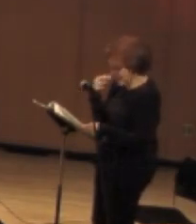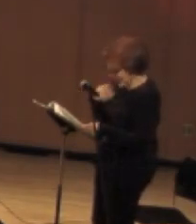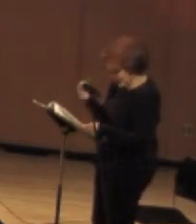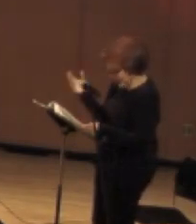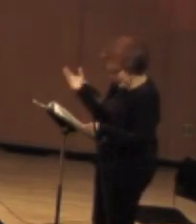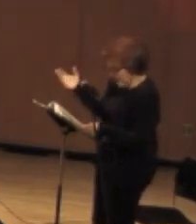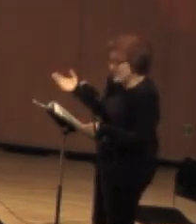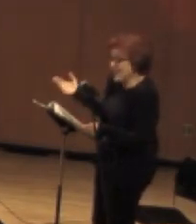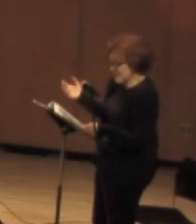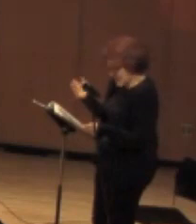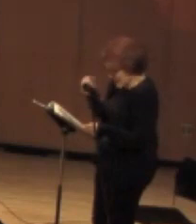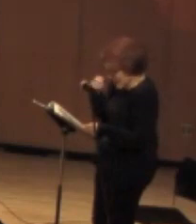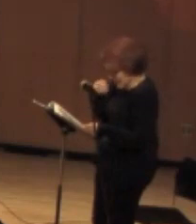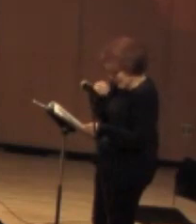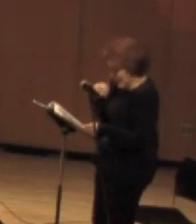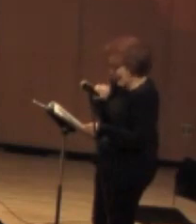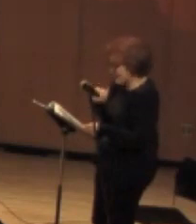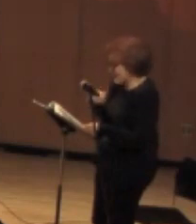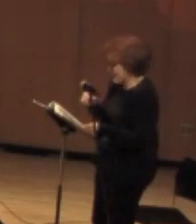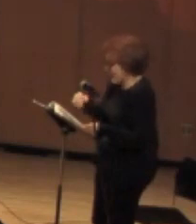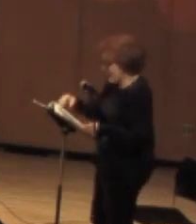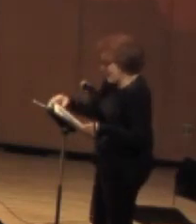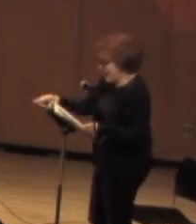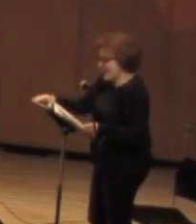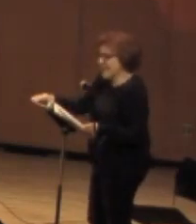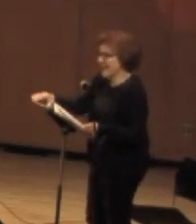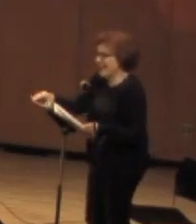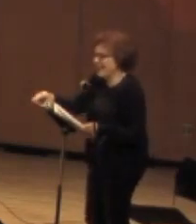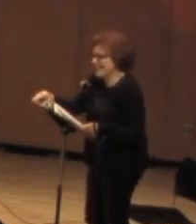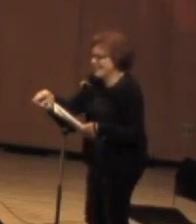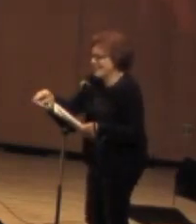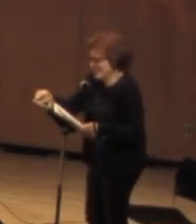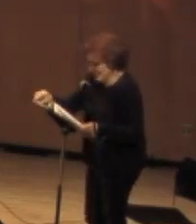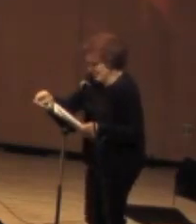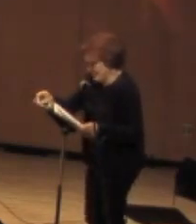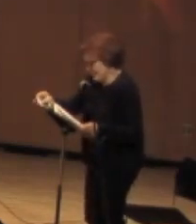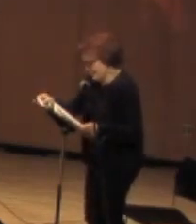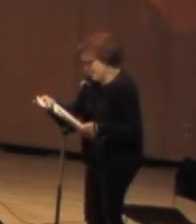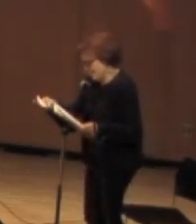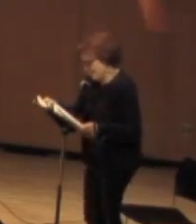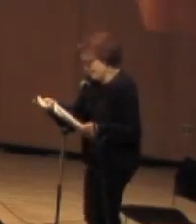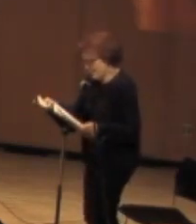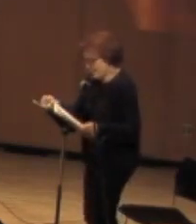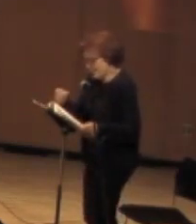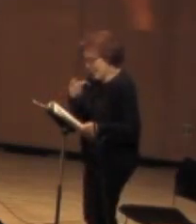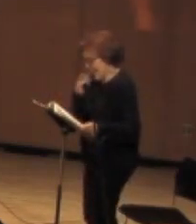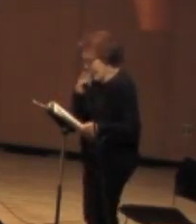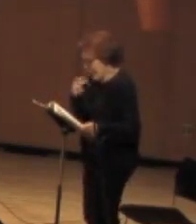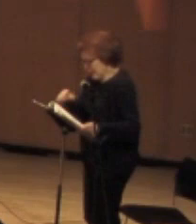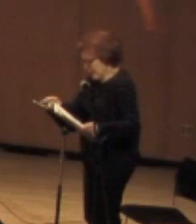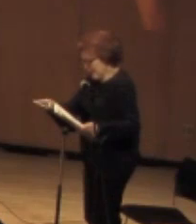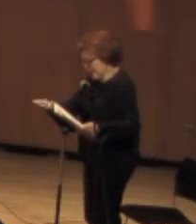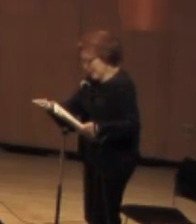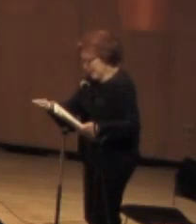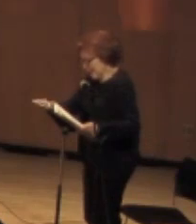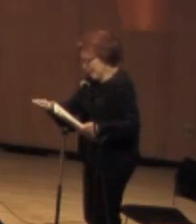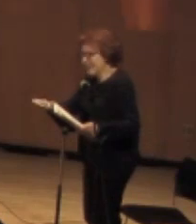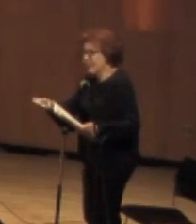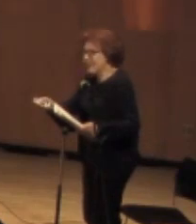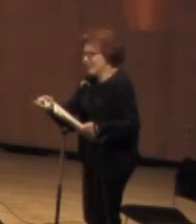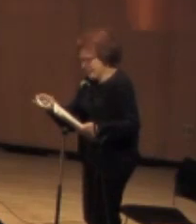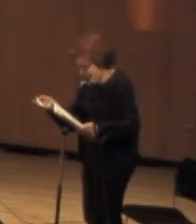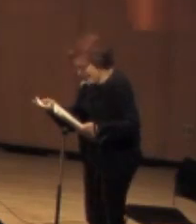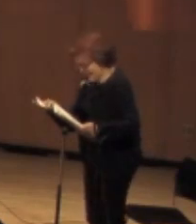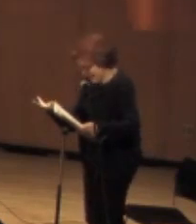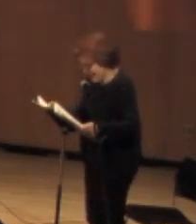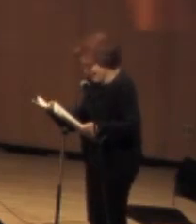here it was nice to see you and uh yeah yeah I just wanted to stop by really but I have to go now right